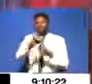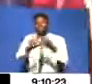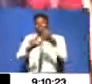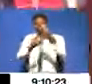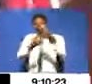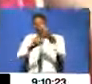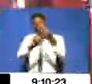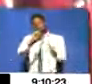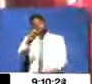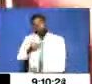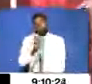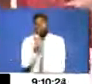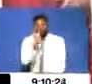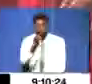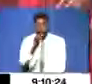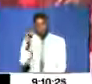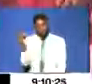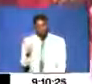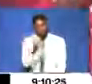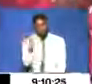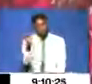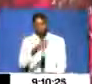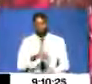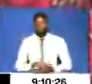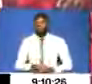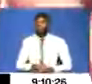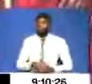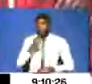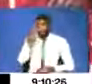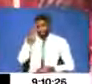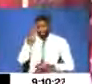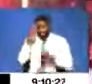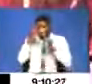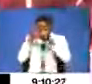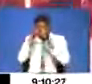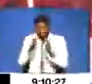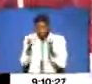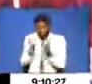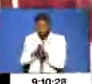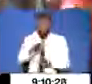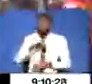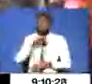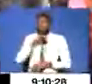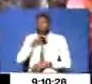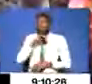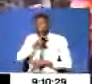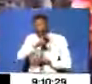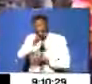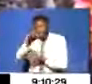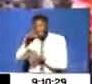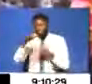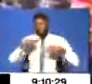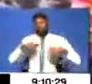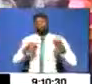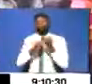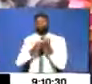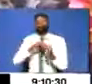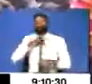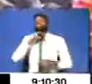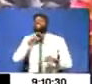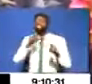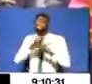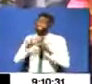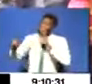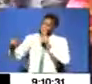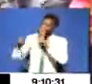Ma leaders accompanying Raila rallied their people behind his presidential bid while hitting out at Deputy President William